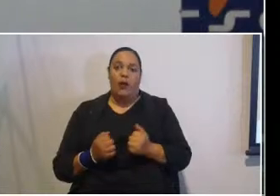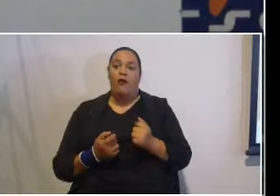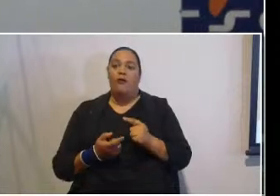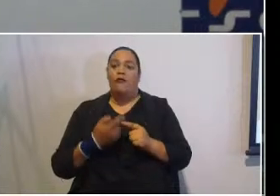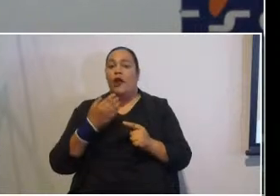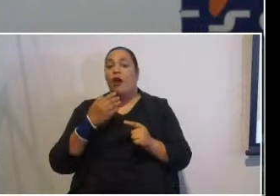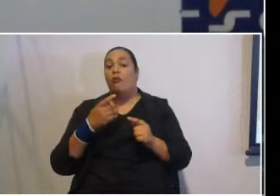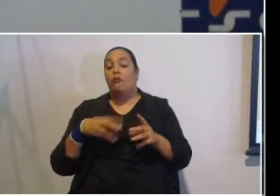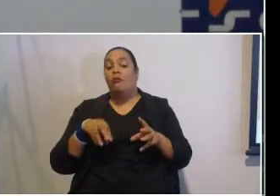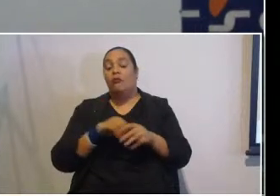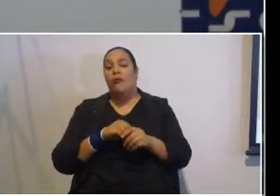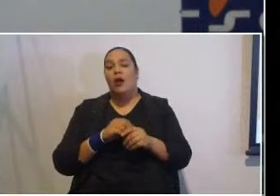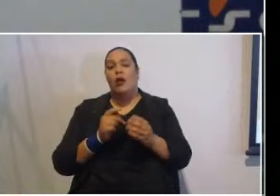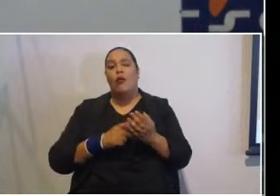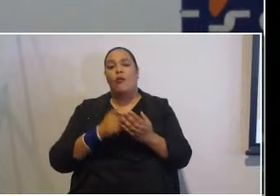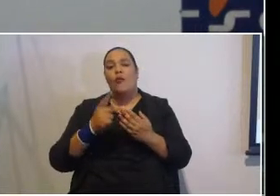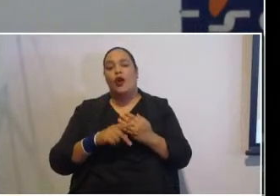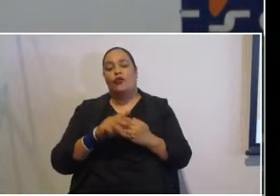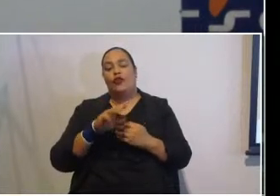Project 90 by 30.